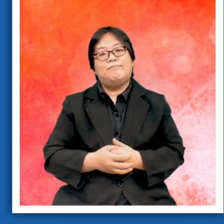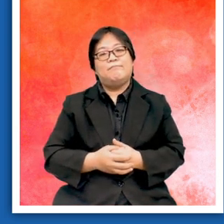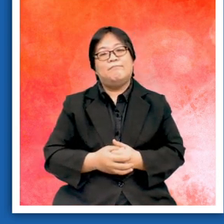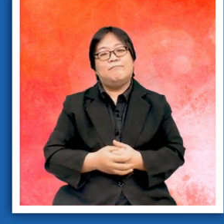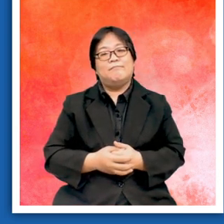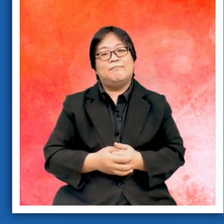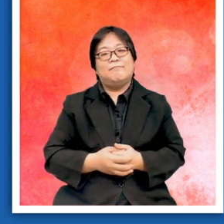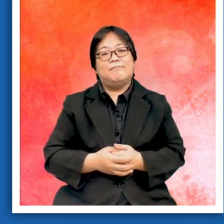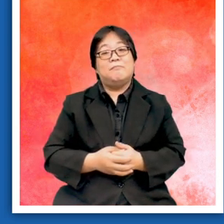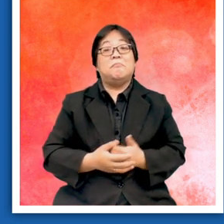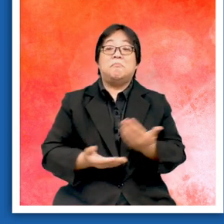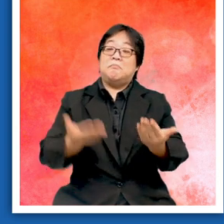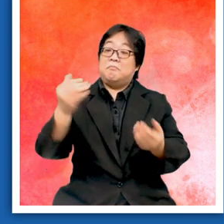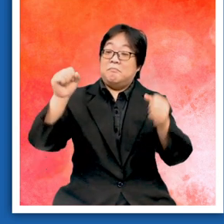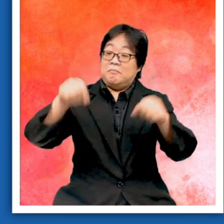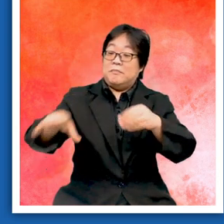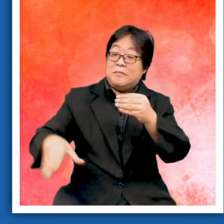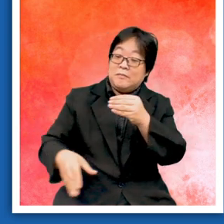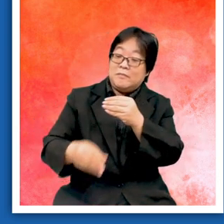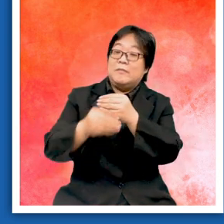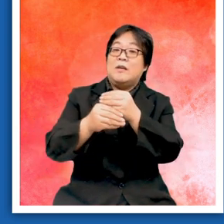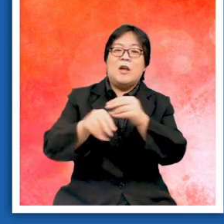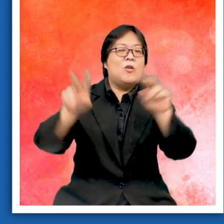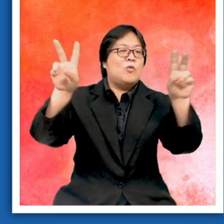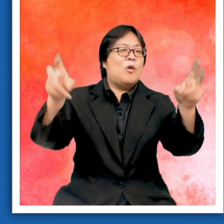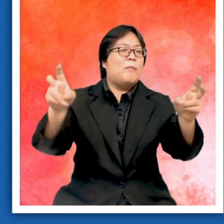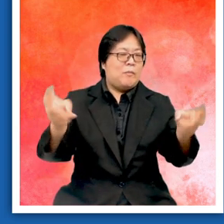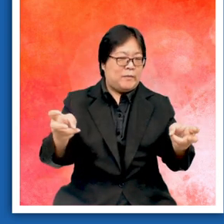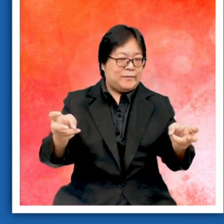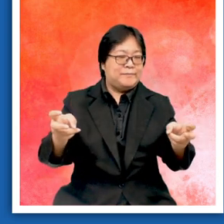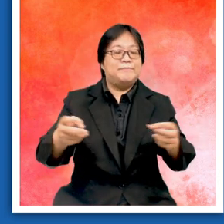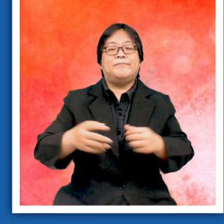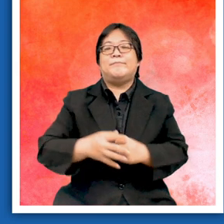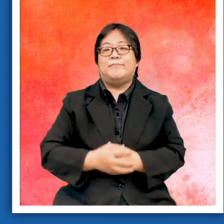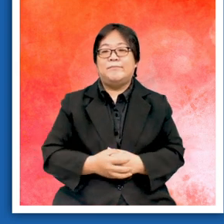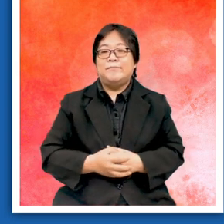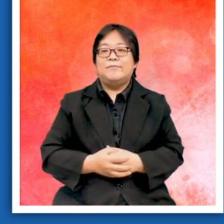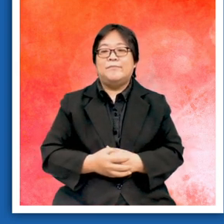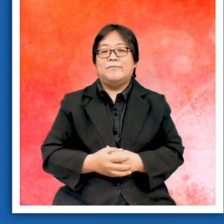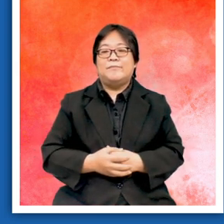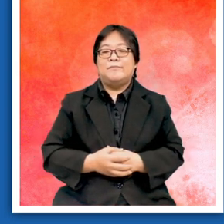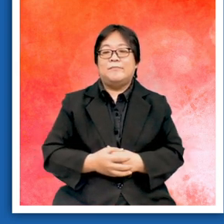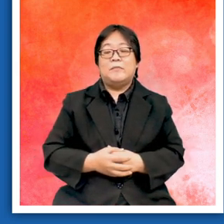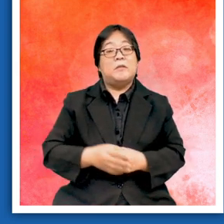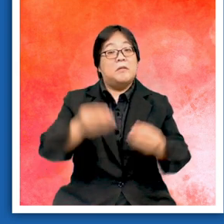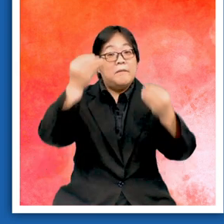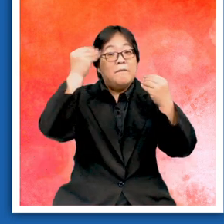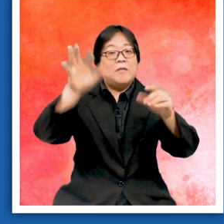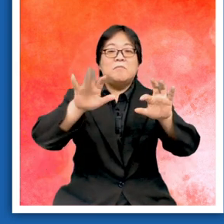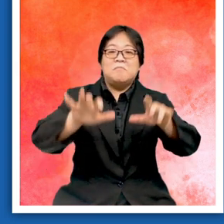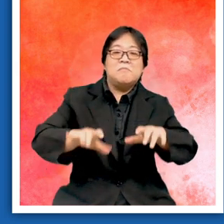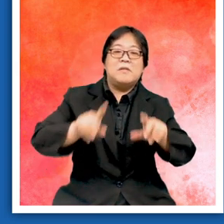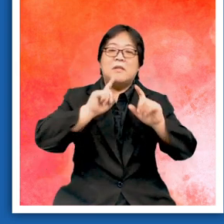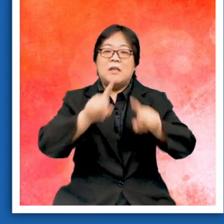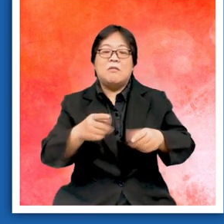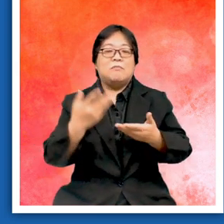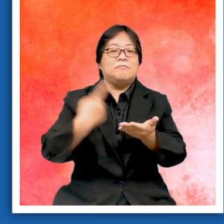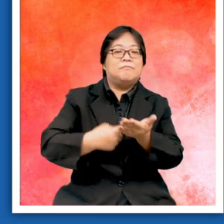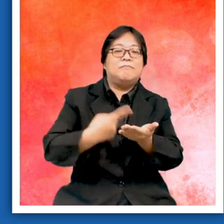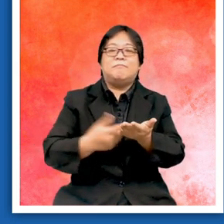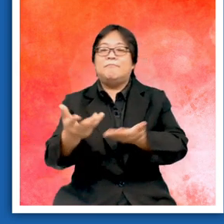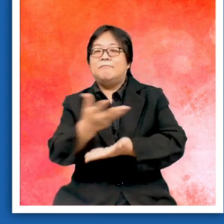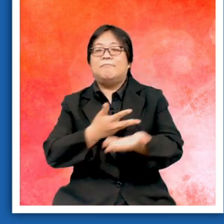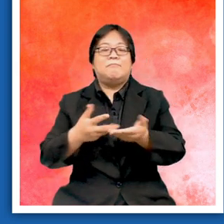might add a certain topic here and then put your message, what you want to say about the